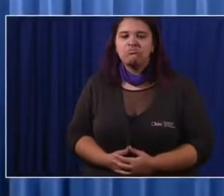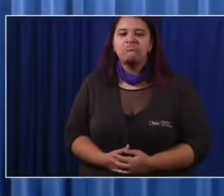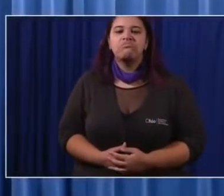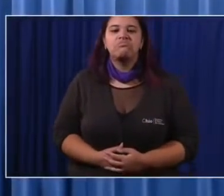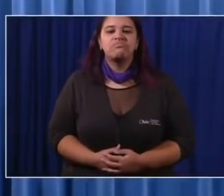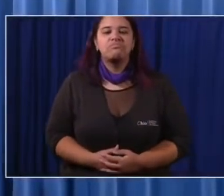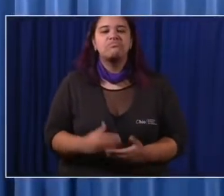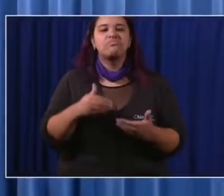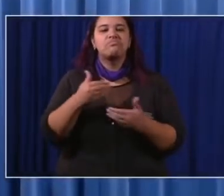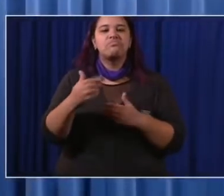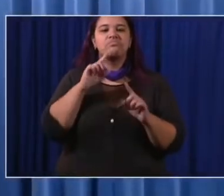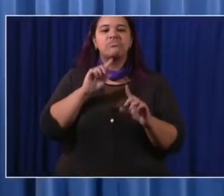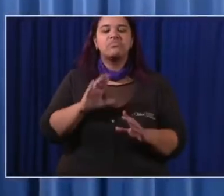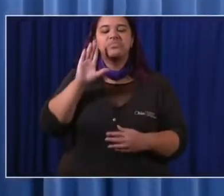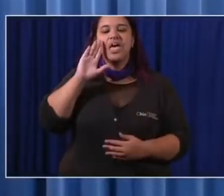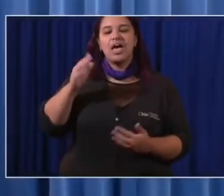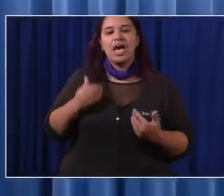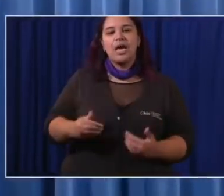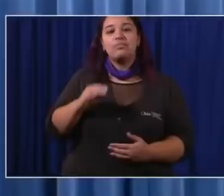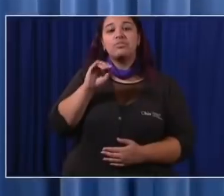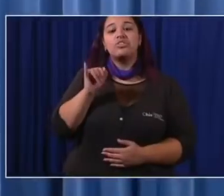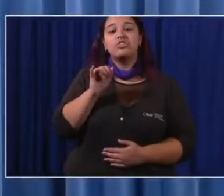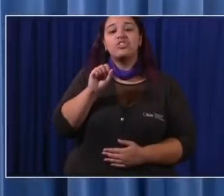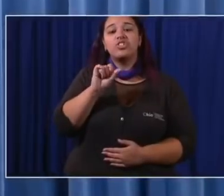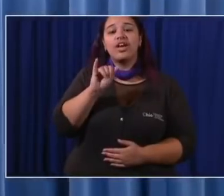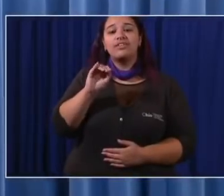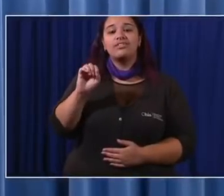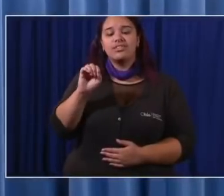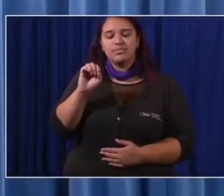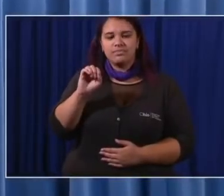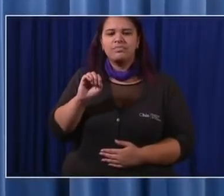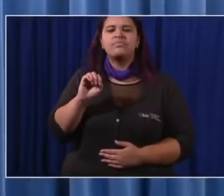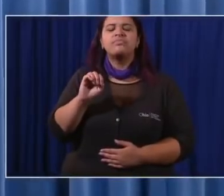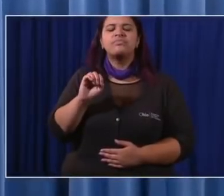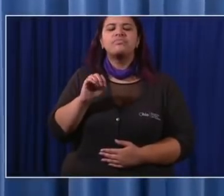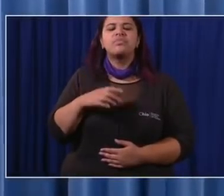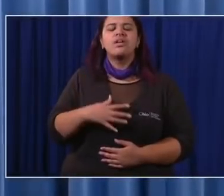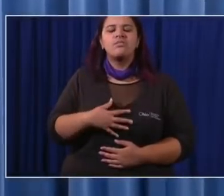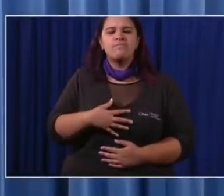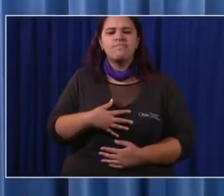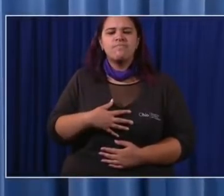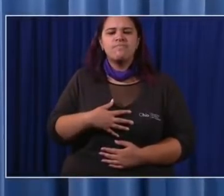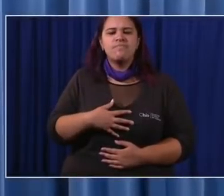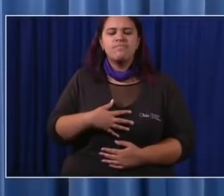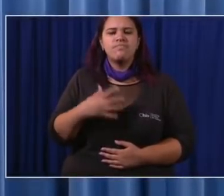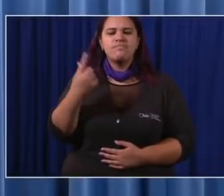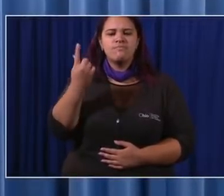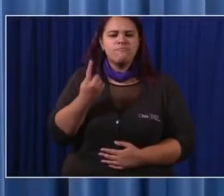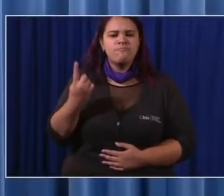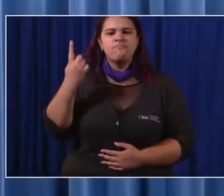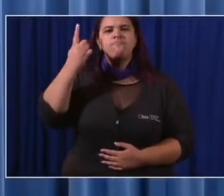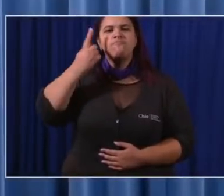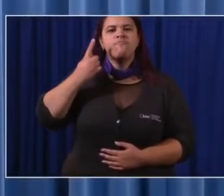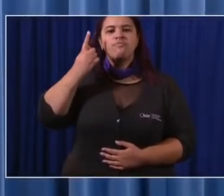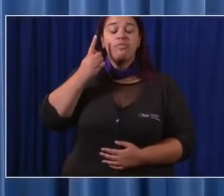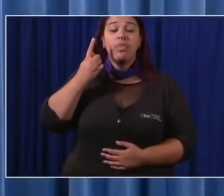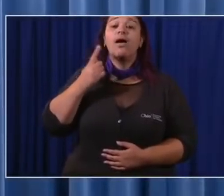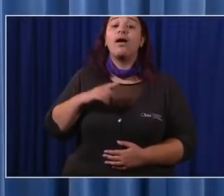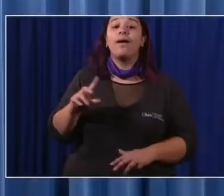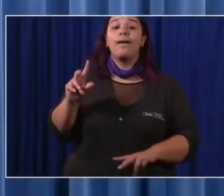Hi, this is Jessie Balmert with the Inquirer. My question is, how do you get buy-in or people to change